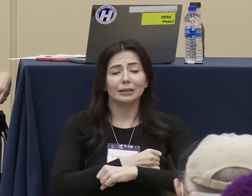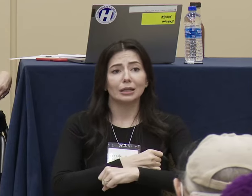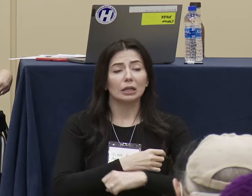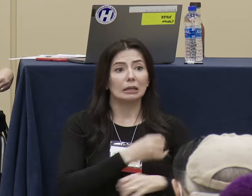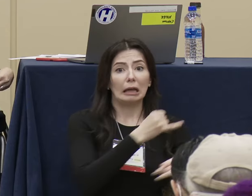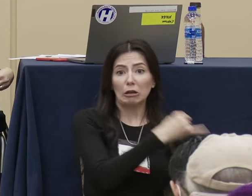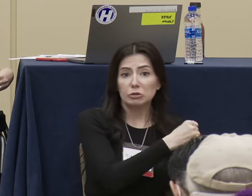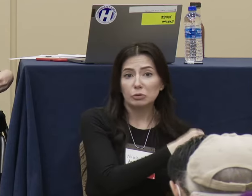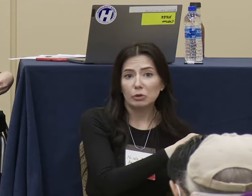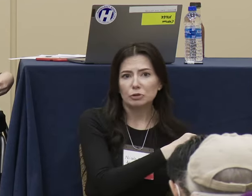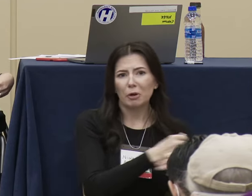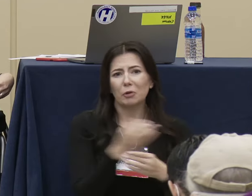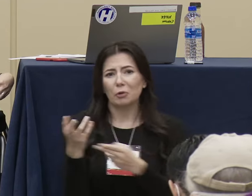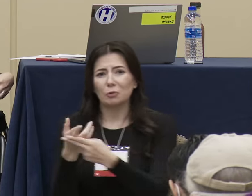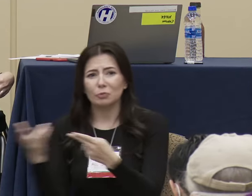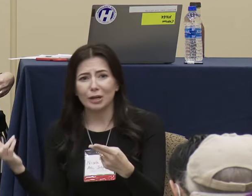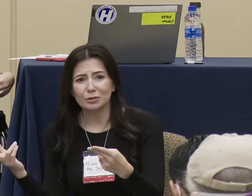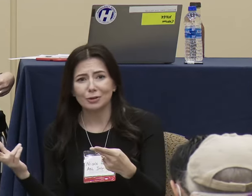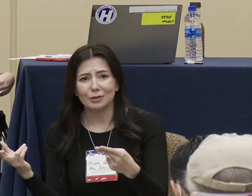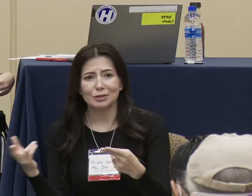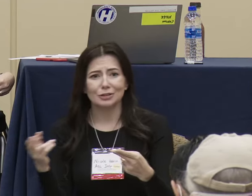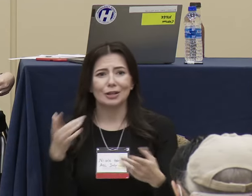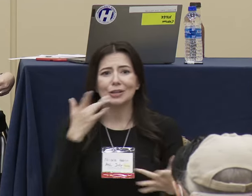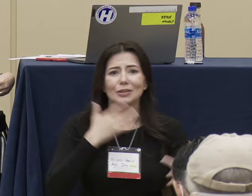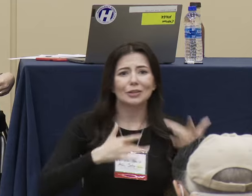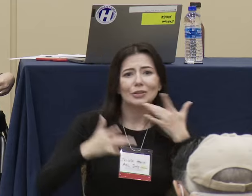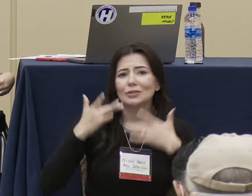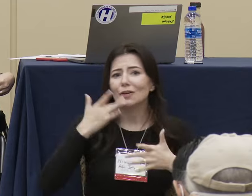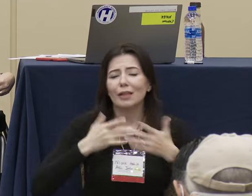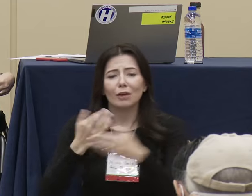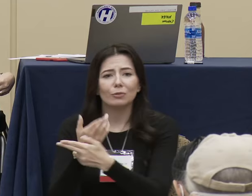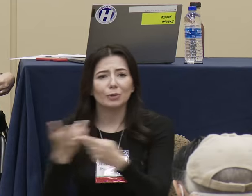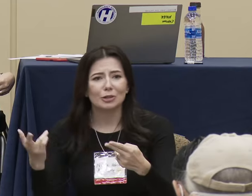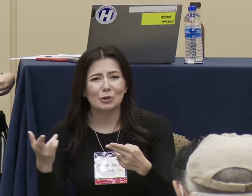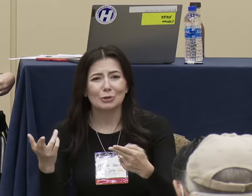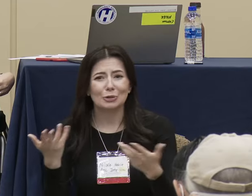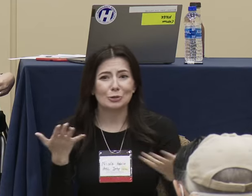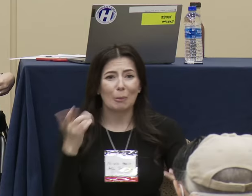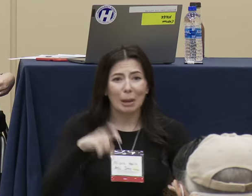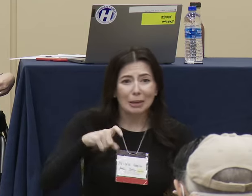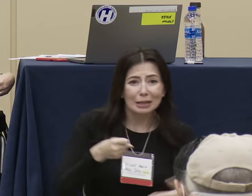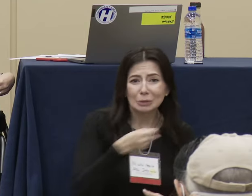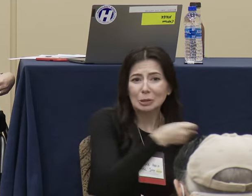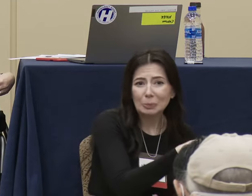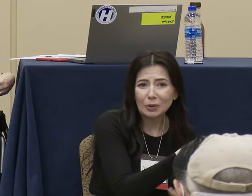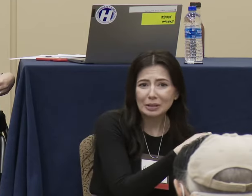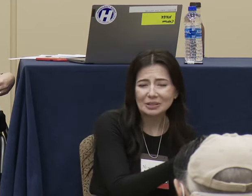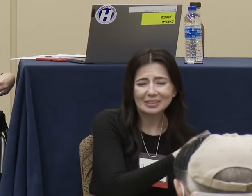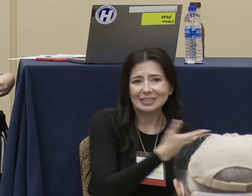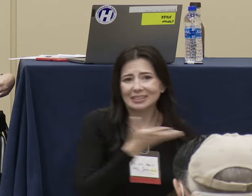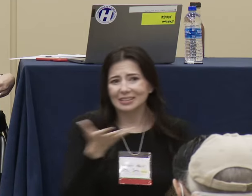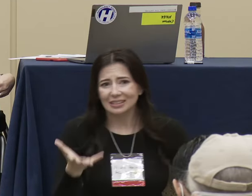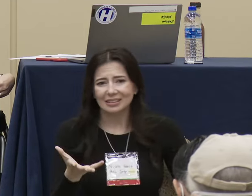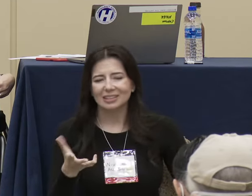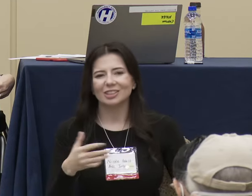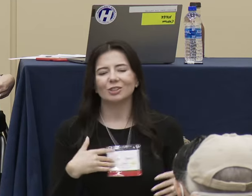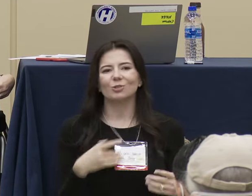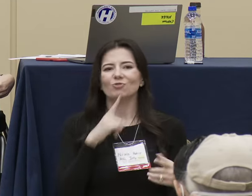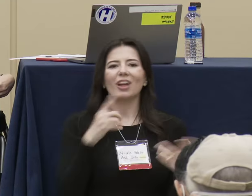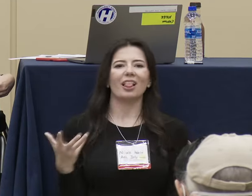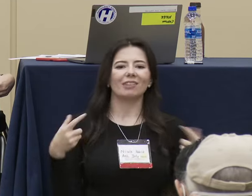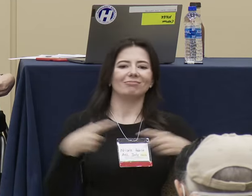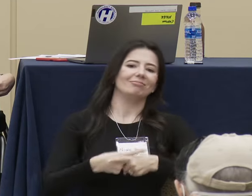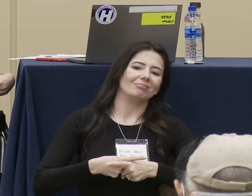Constructing services based on a market economy through this idea of choice, in theory, means that people with disabilities and